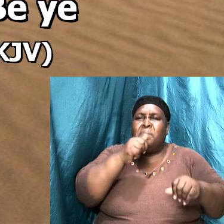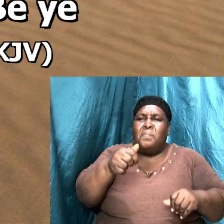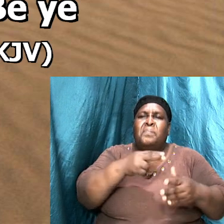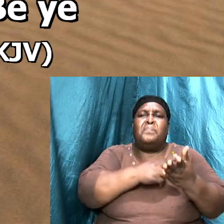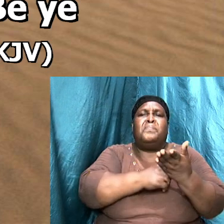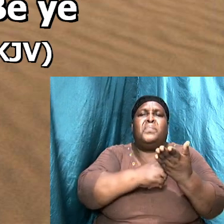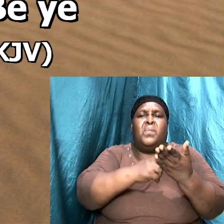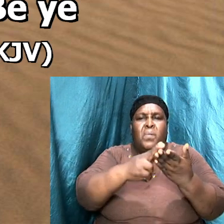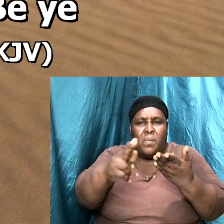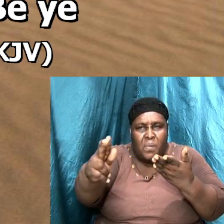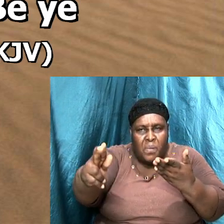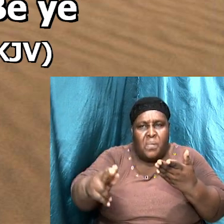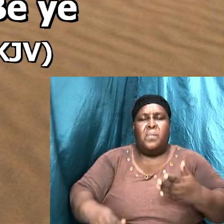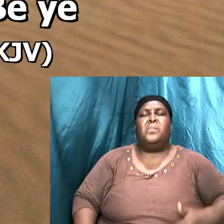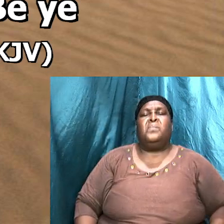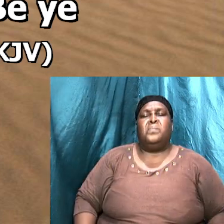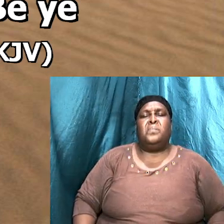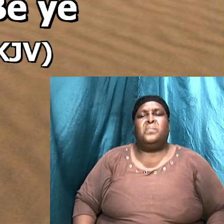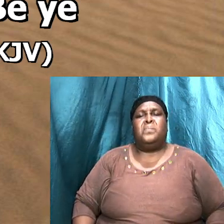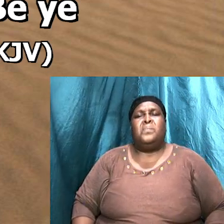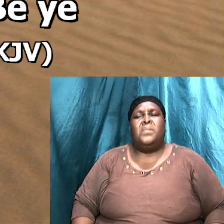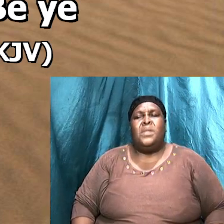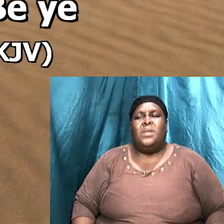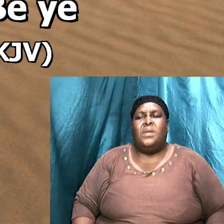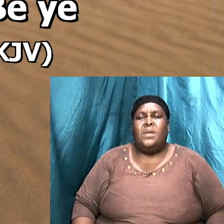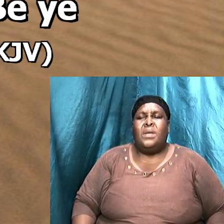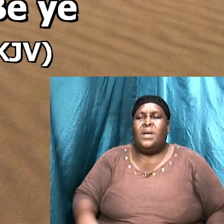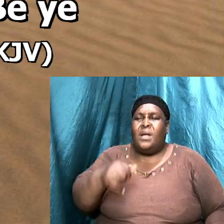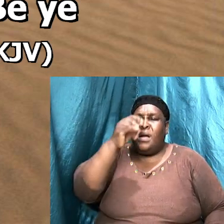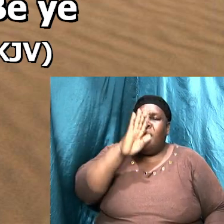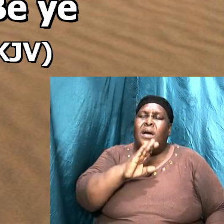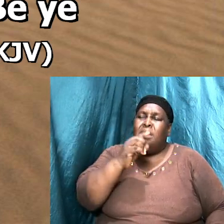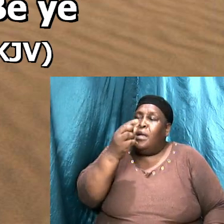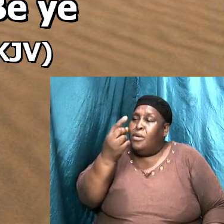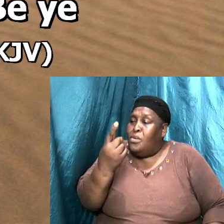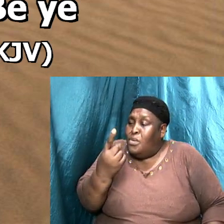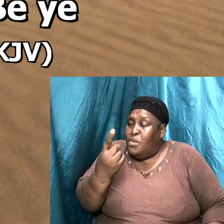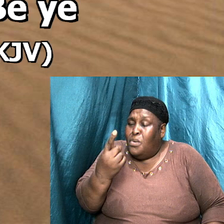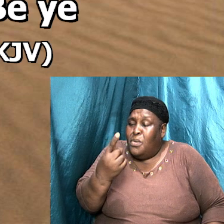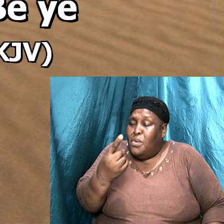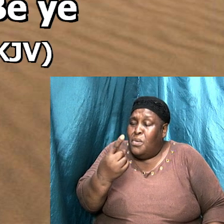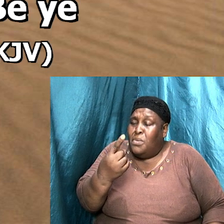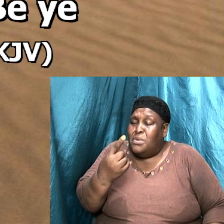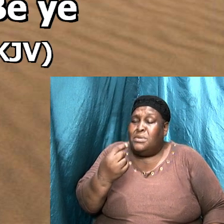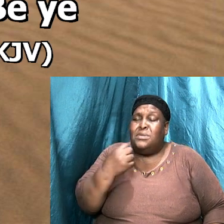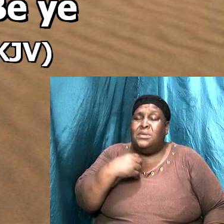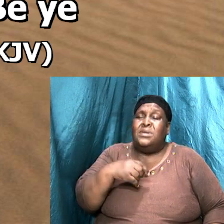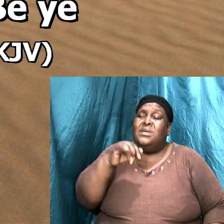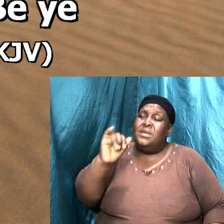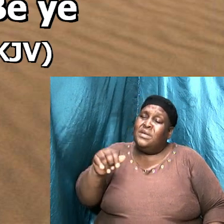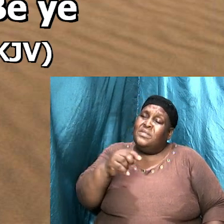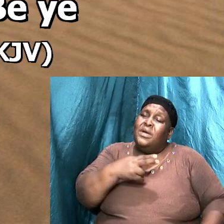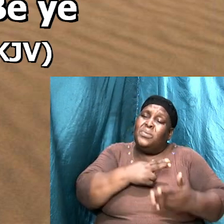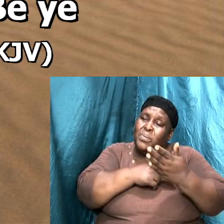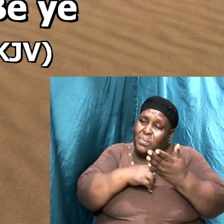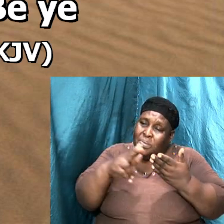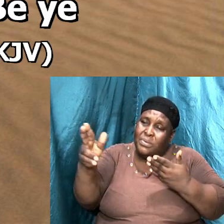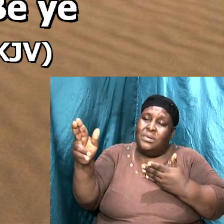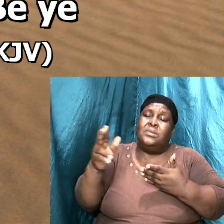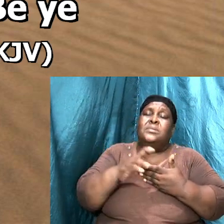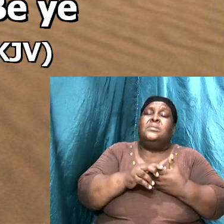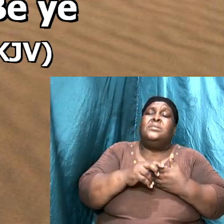I am holy. So, we say that it is God alone, amen, that is holy.